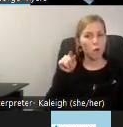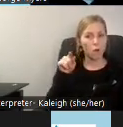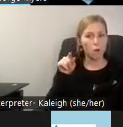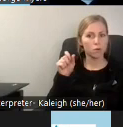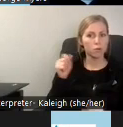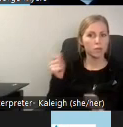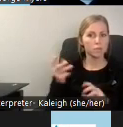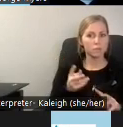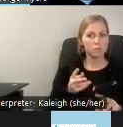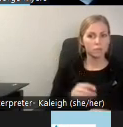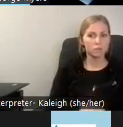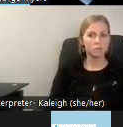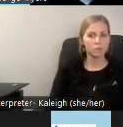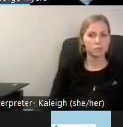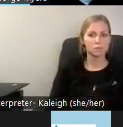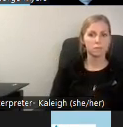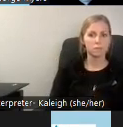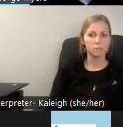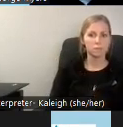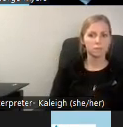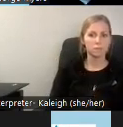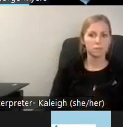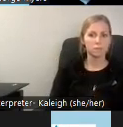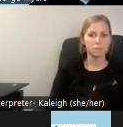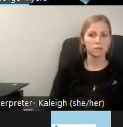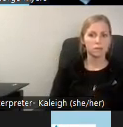Alexa, and say